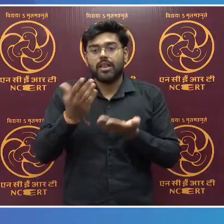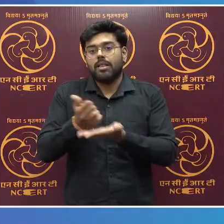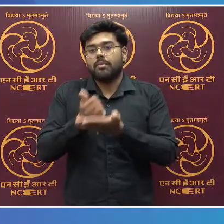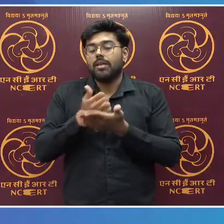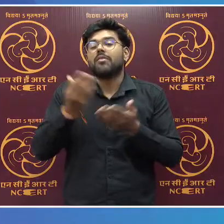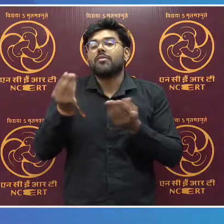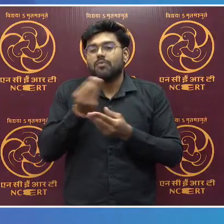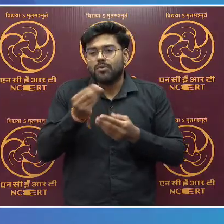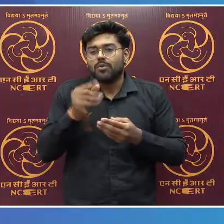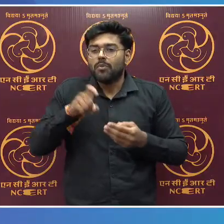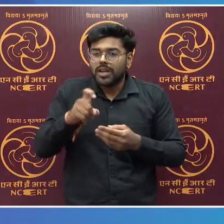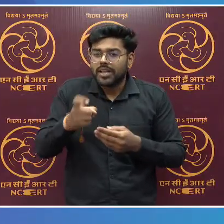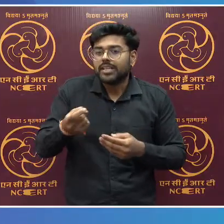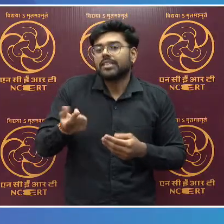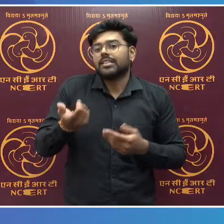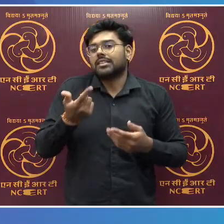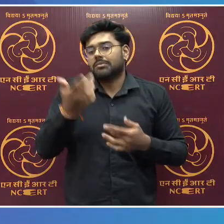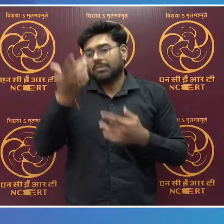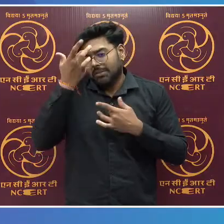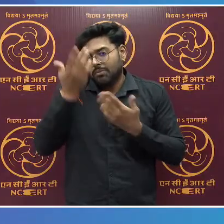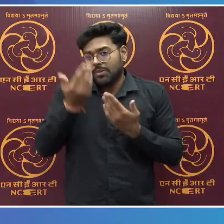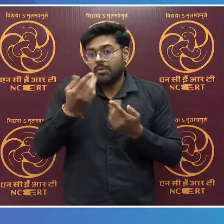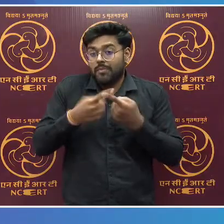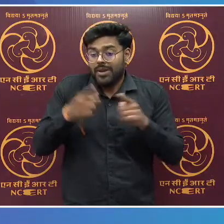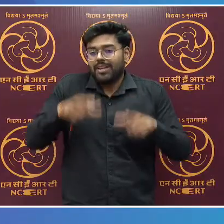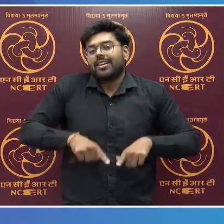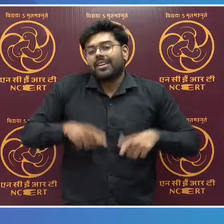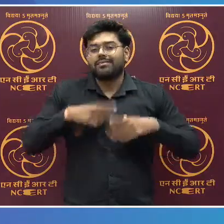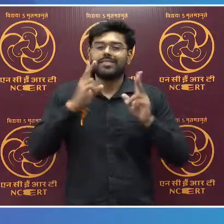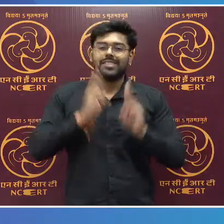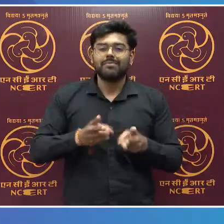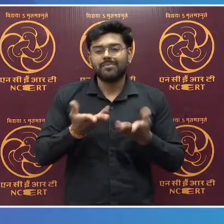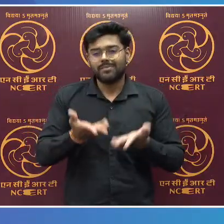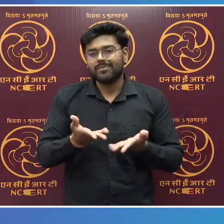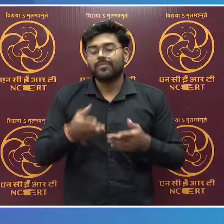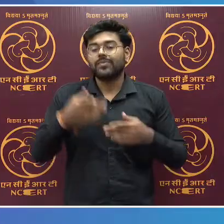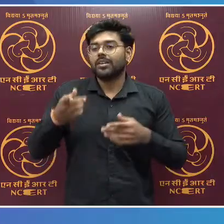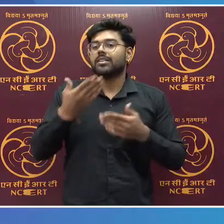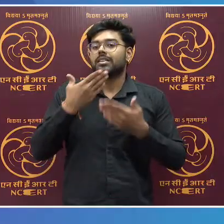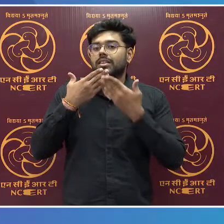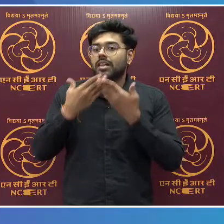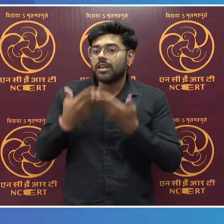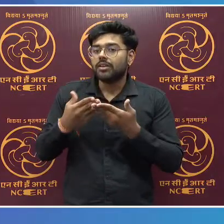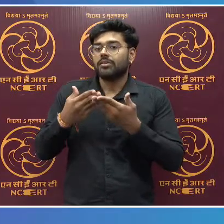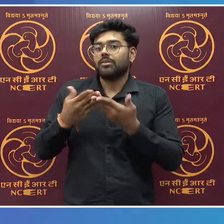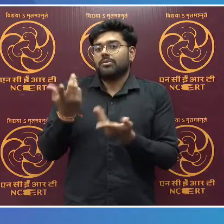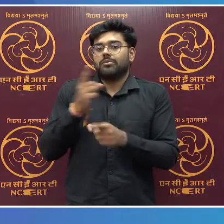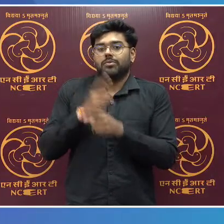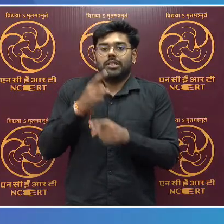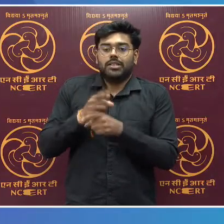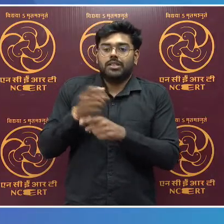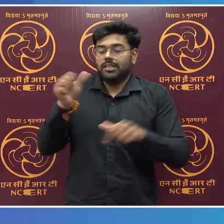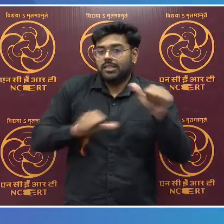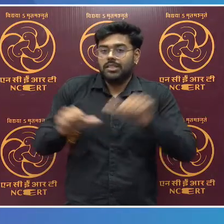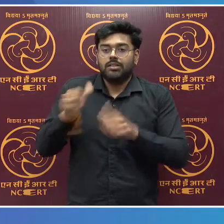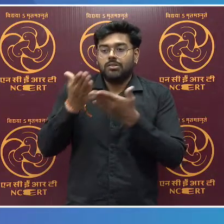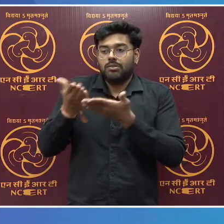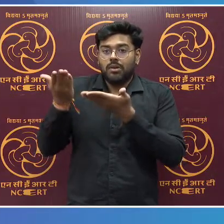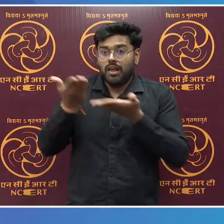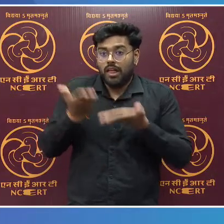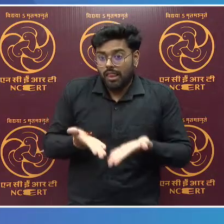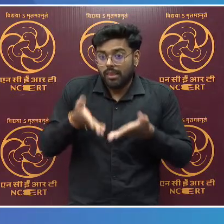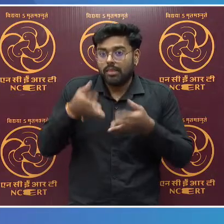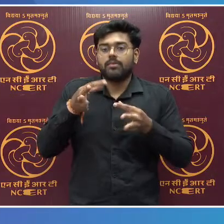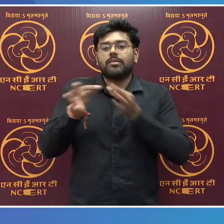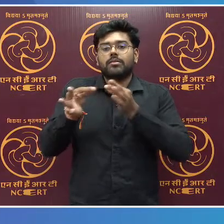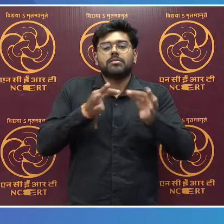sick also, but that's what the life is. Thank you very much to our amazing science teacher, Miss Priti Maan. Thank you so much for coming here and